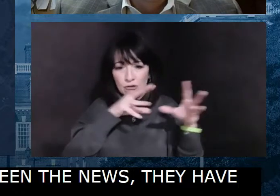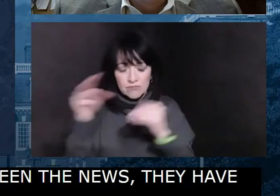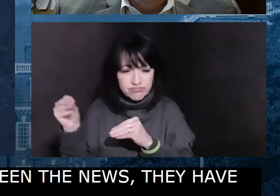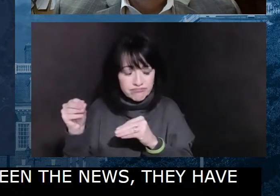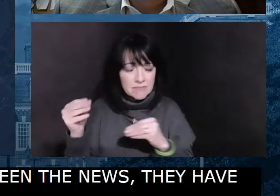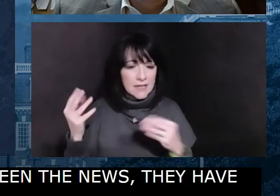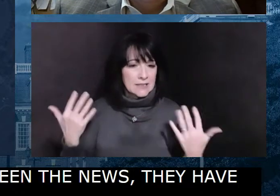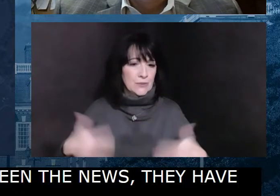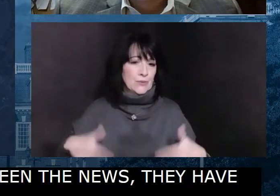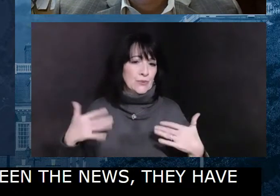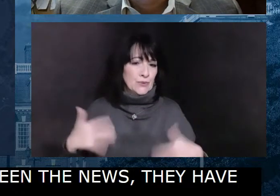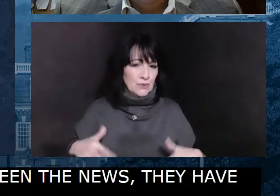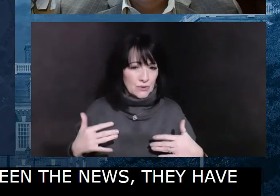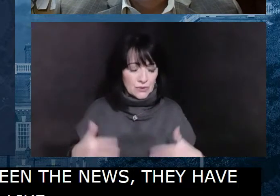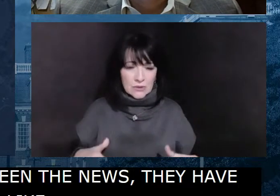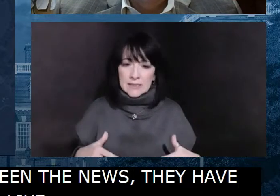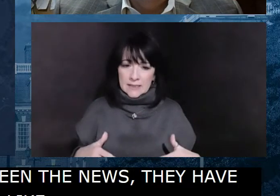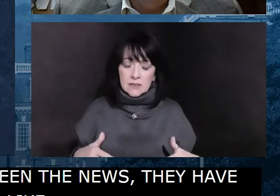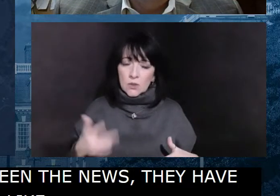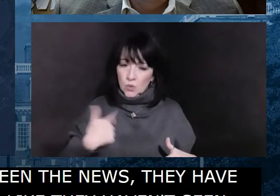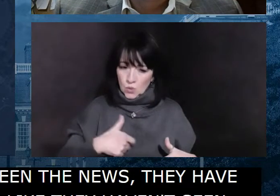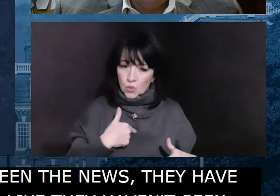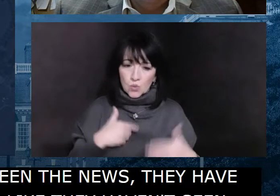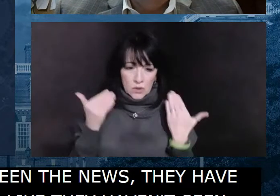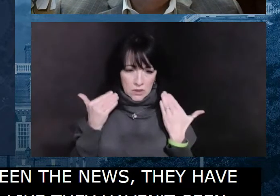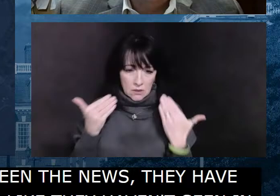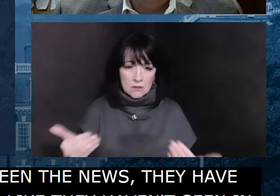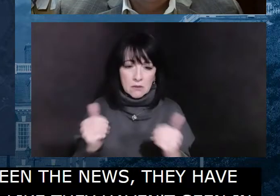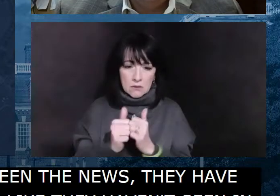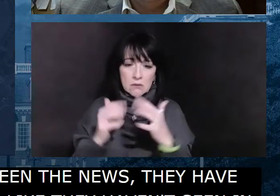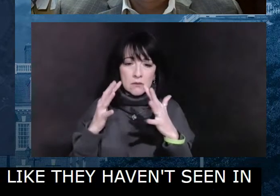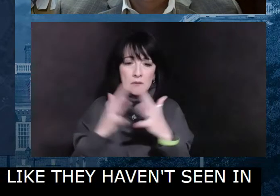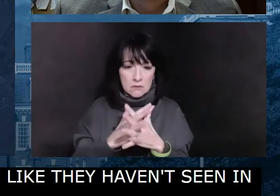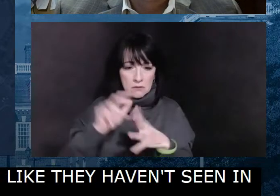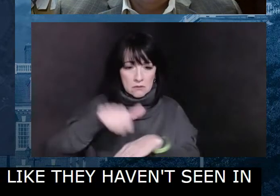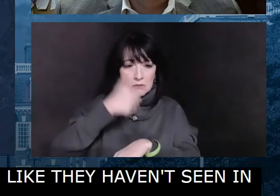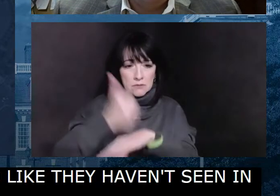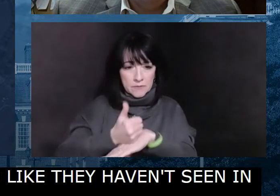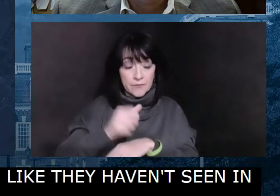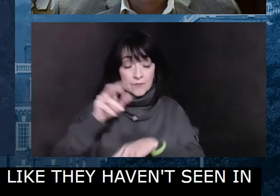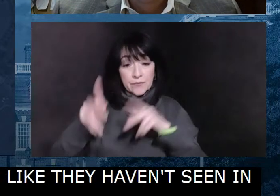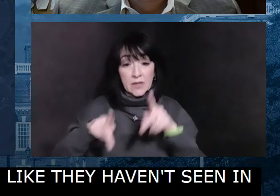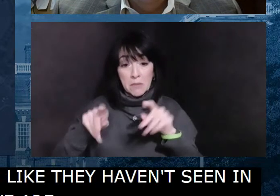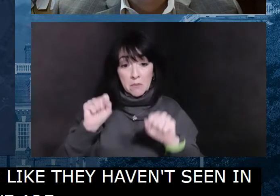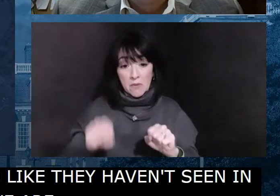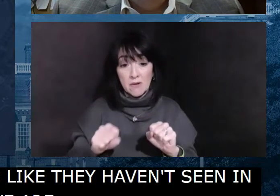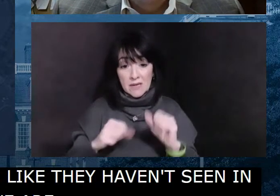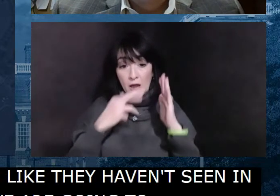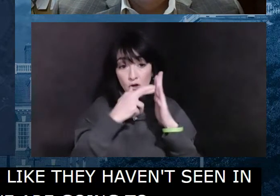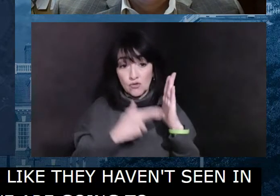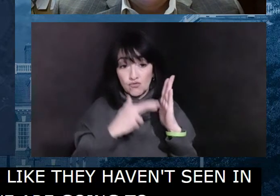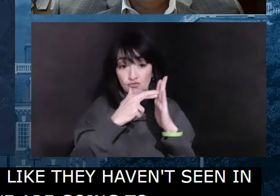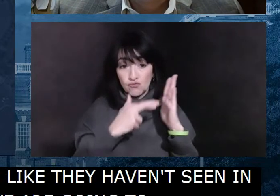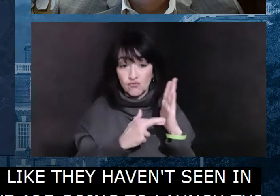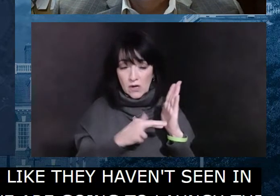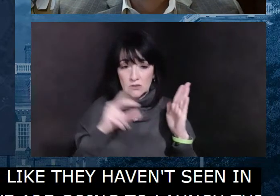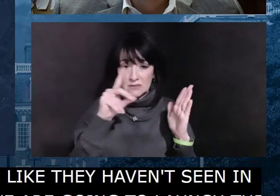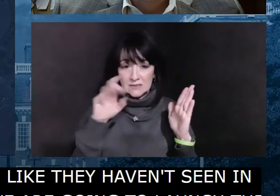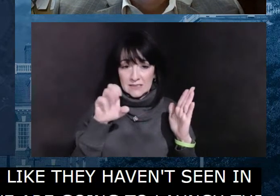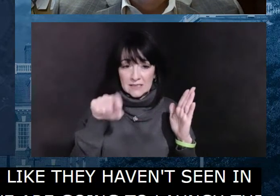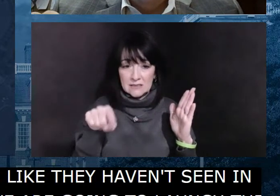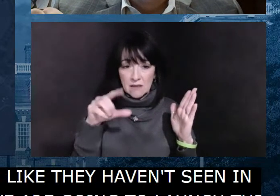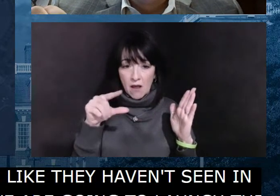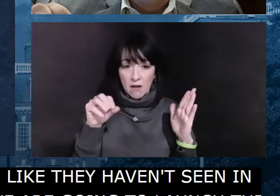So we are going to launch our site tomorrow for people to sign up. It's going to be de.gov/FEMA. It's going to open up 11 o'clock